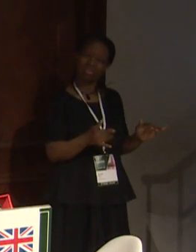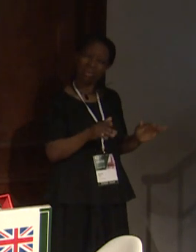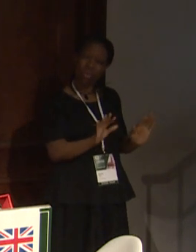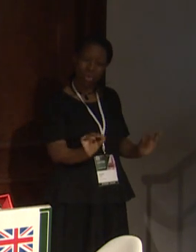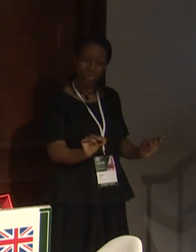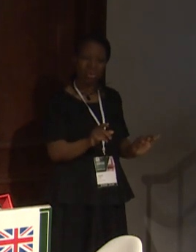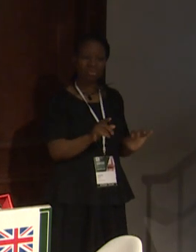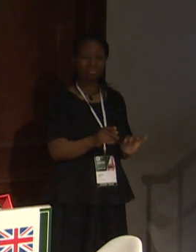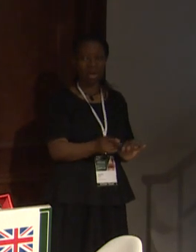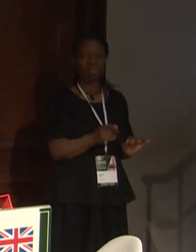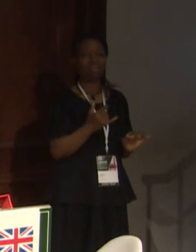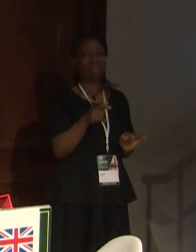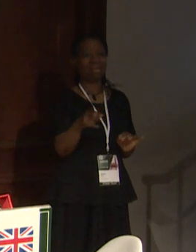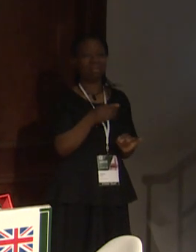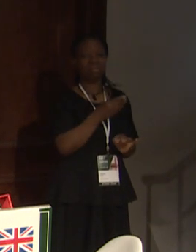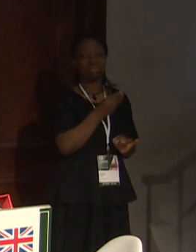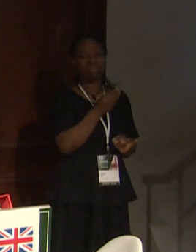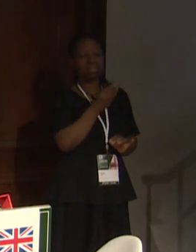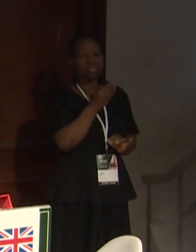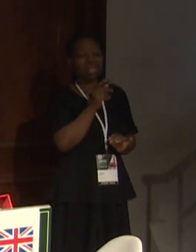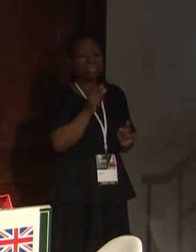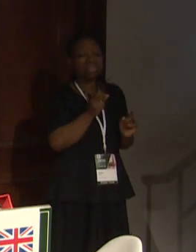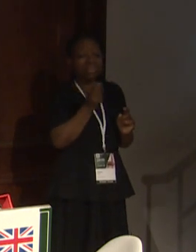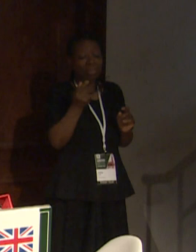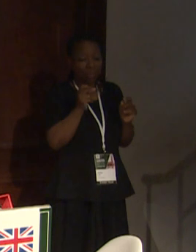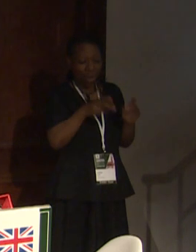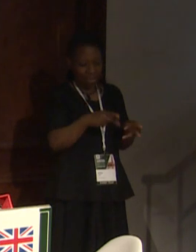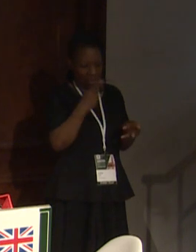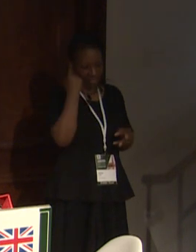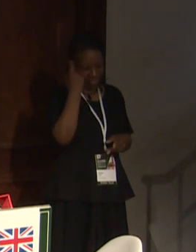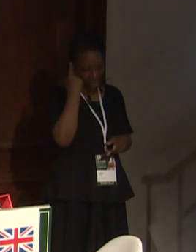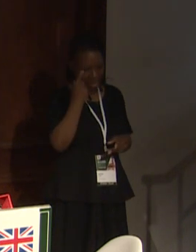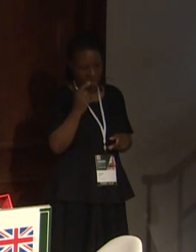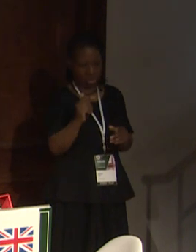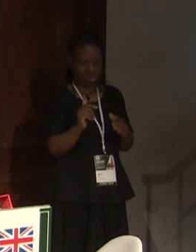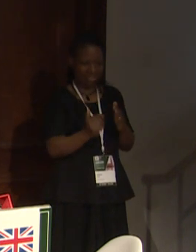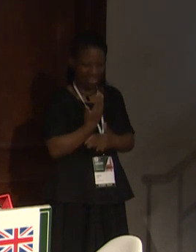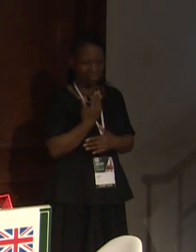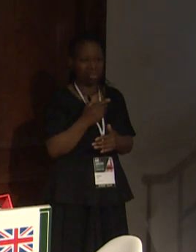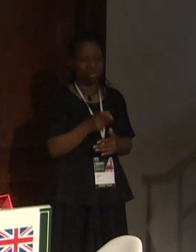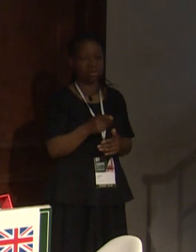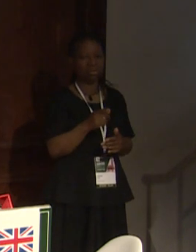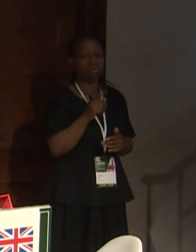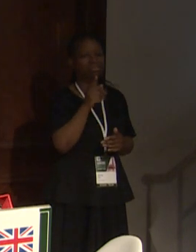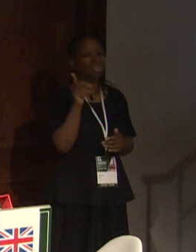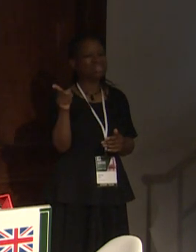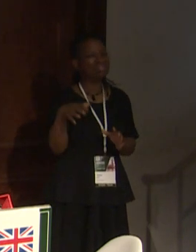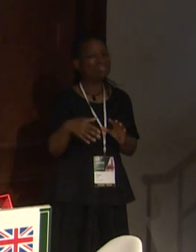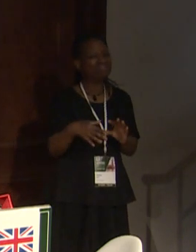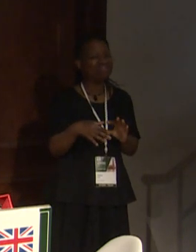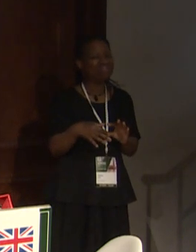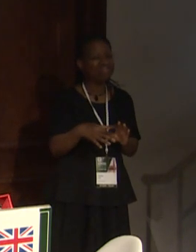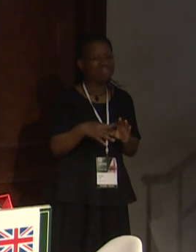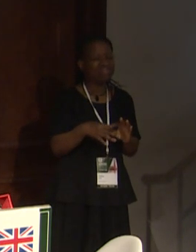development agencies might think about sustainable development and growth. And the secret to this is not numbers. The secret to